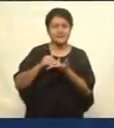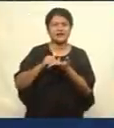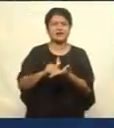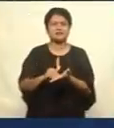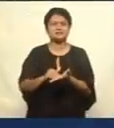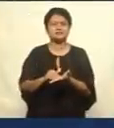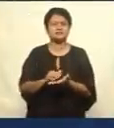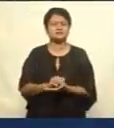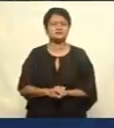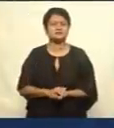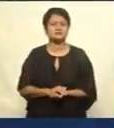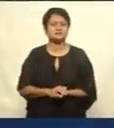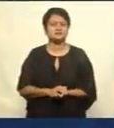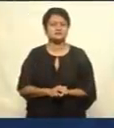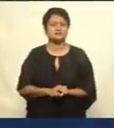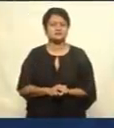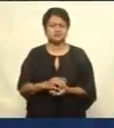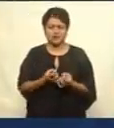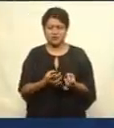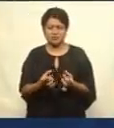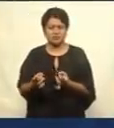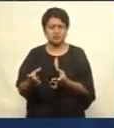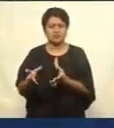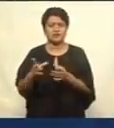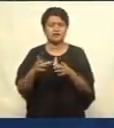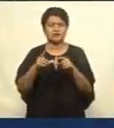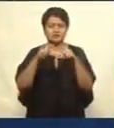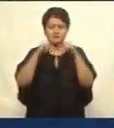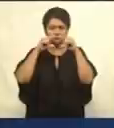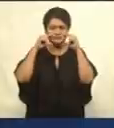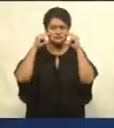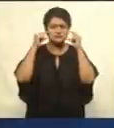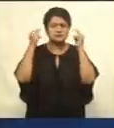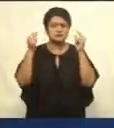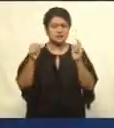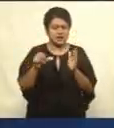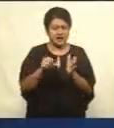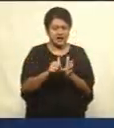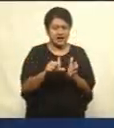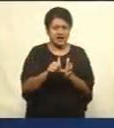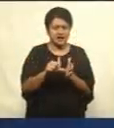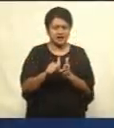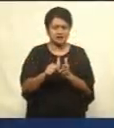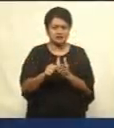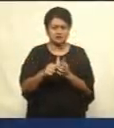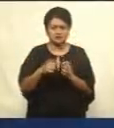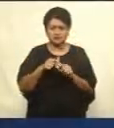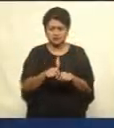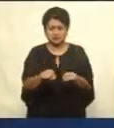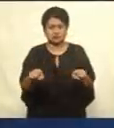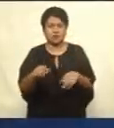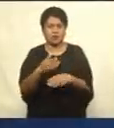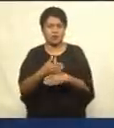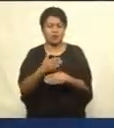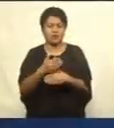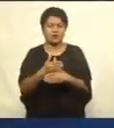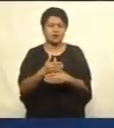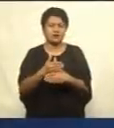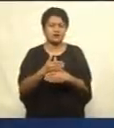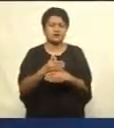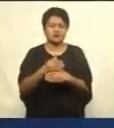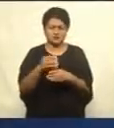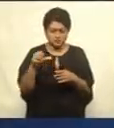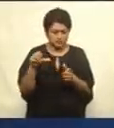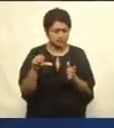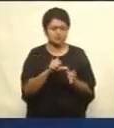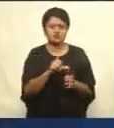hands sanitized, keep wearing a mask. I know it's very hard to avoid exposure, especially being on the front line, but they should also be grateful